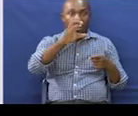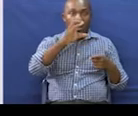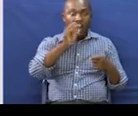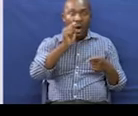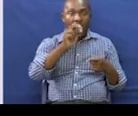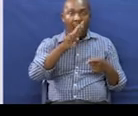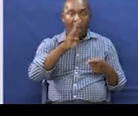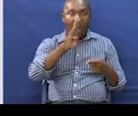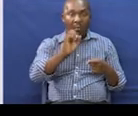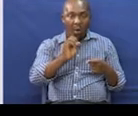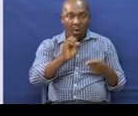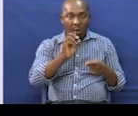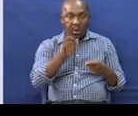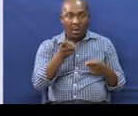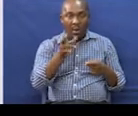be carbohydrate.